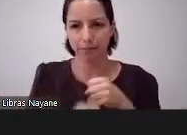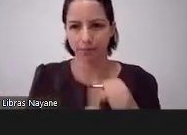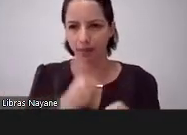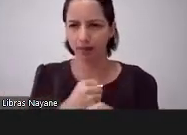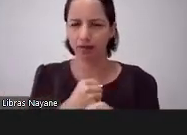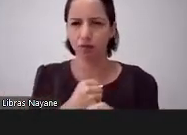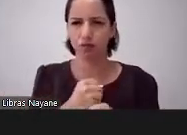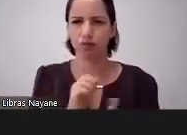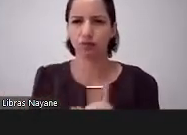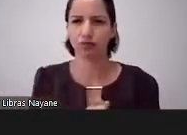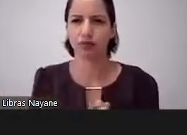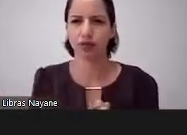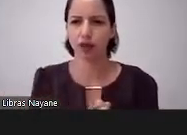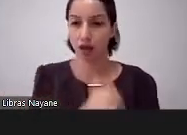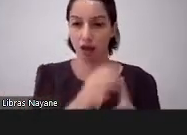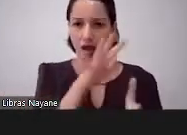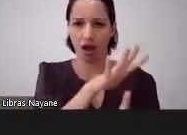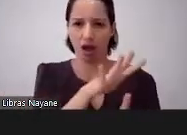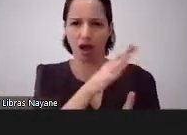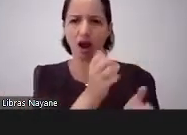levels. Only